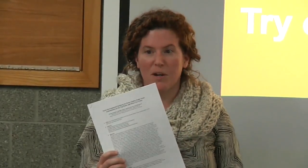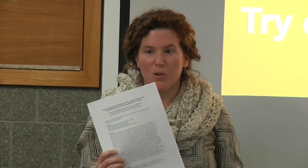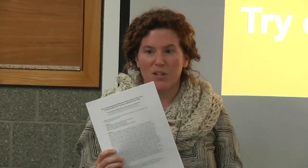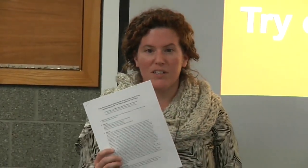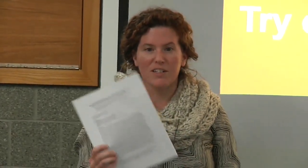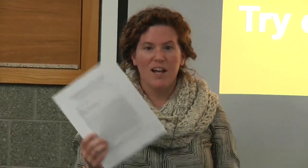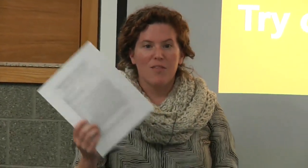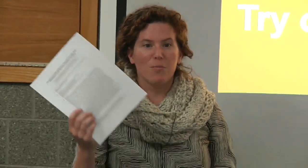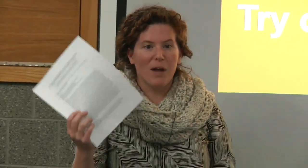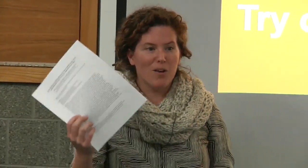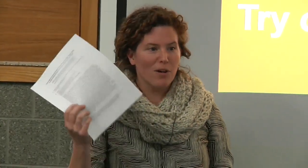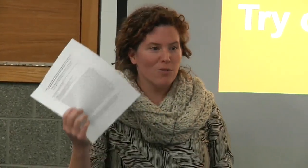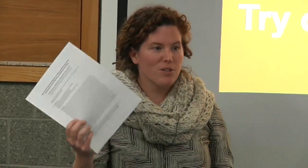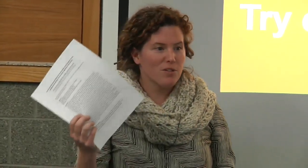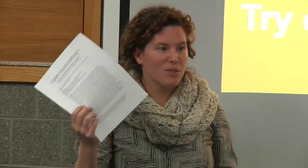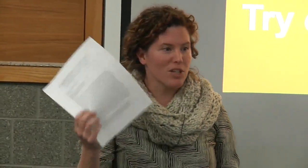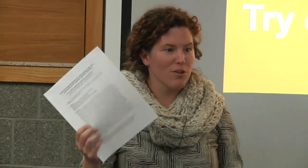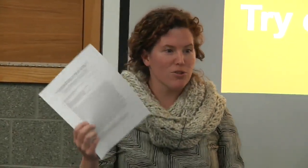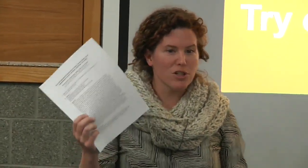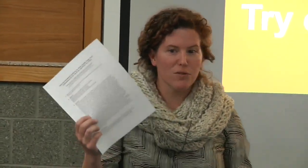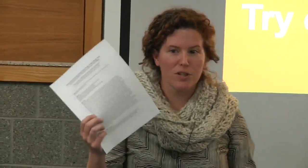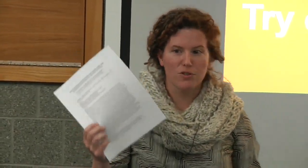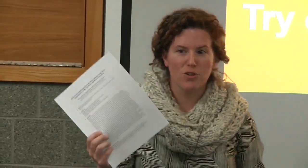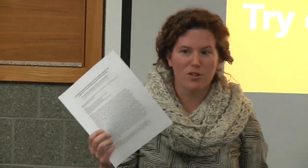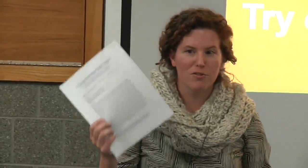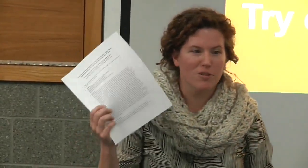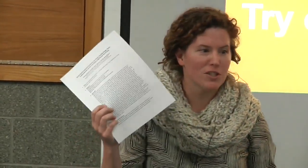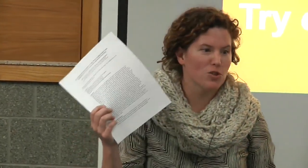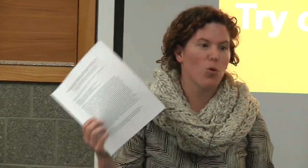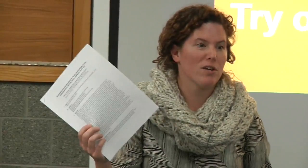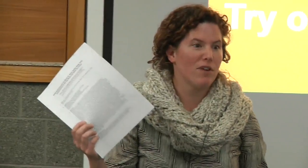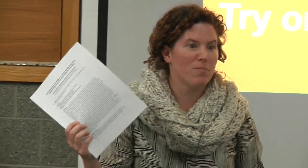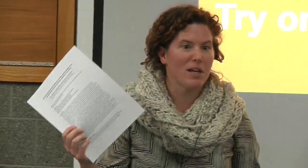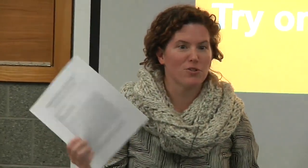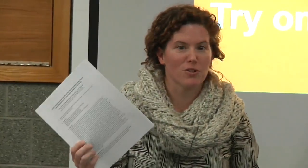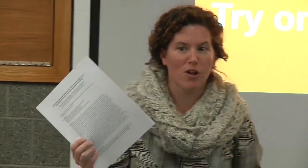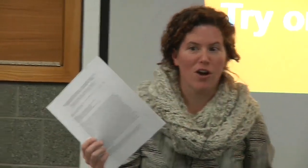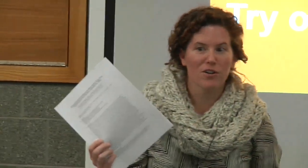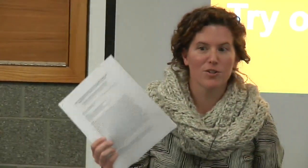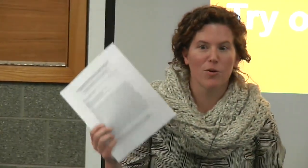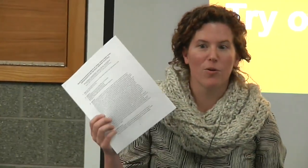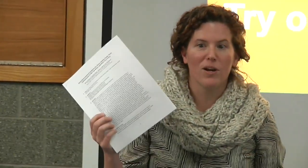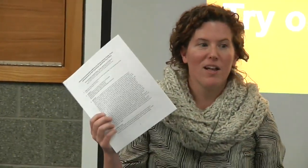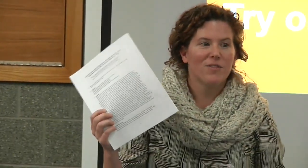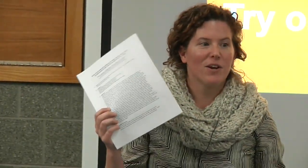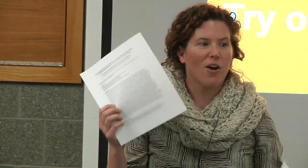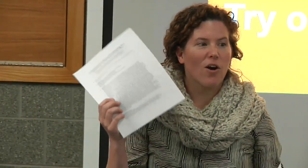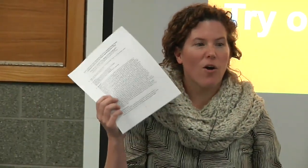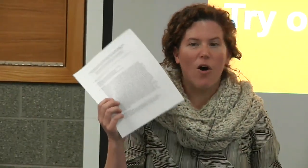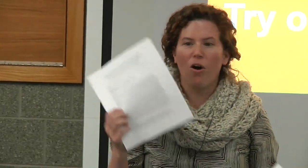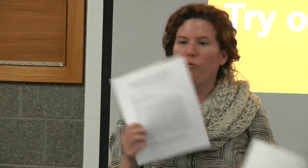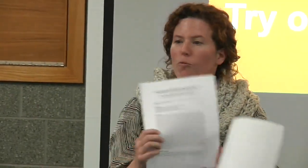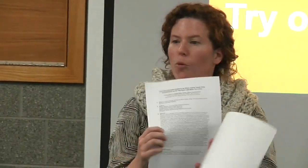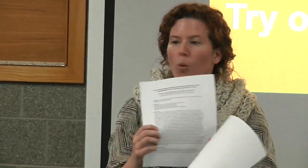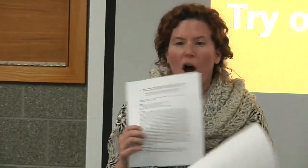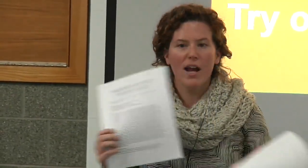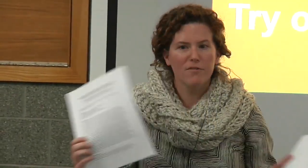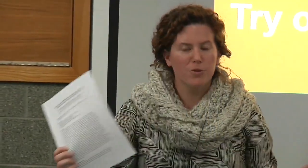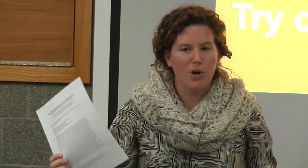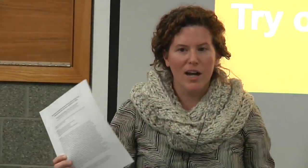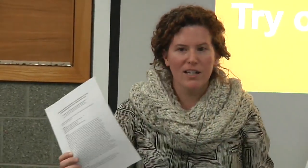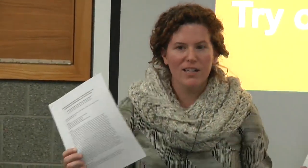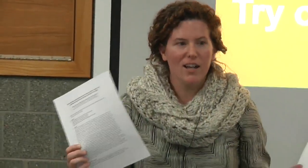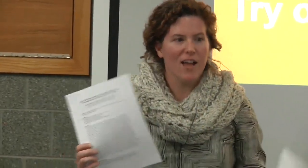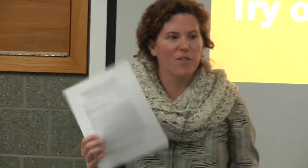Annapolis in Maryland. The background material just for the instructor for this is 25 pages long. So there are